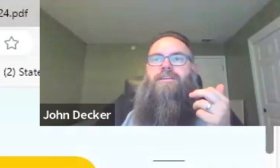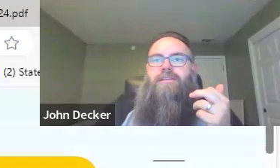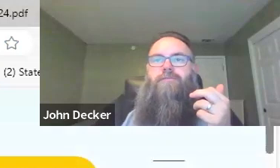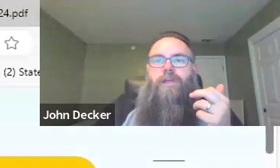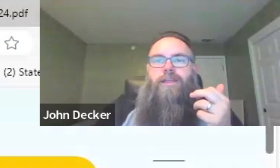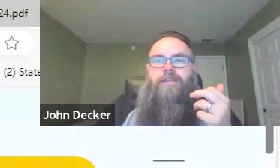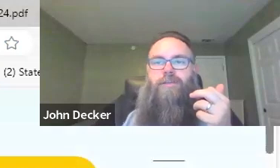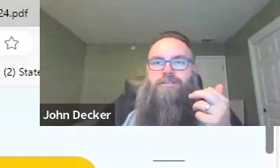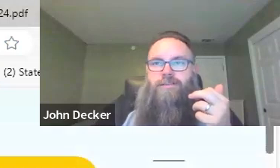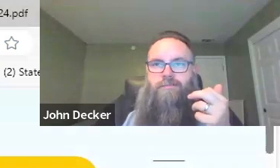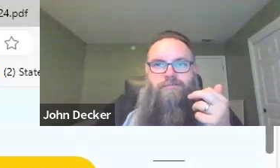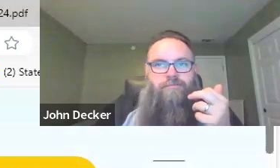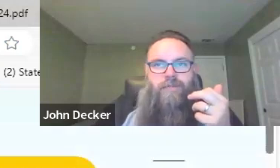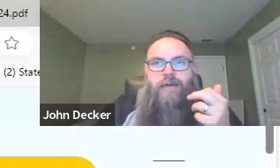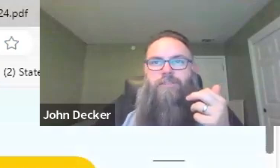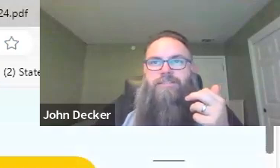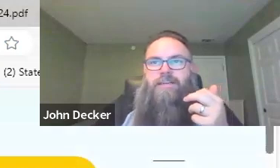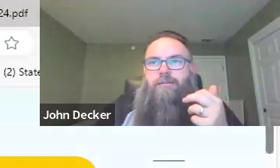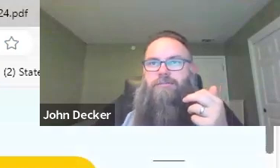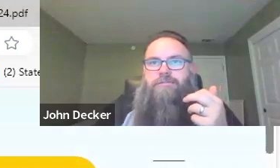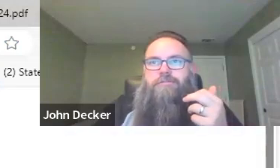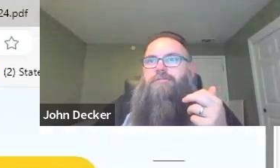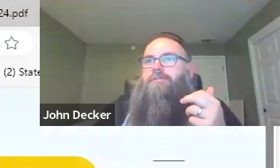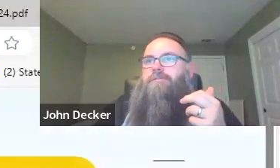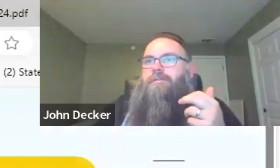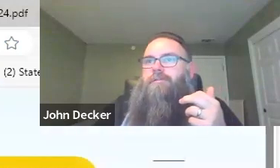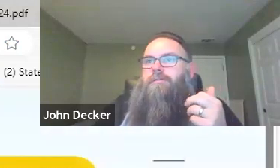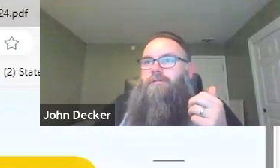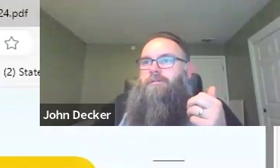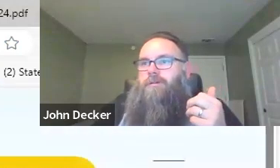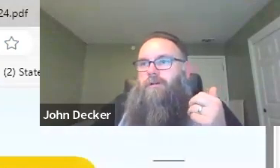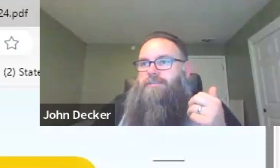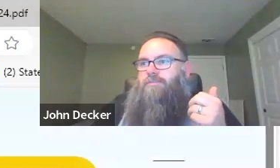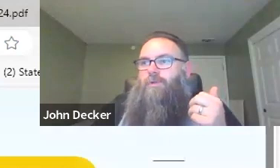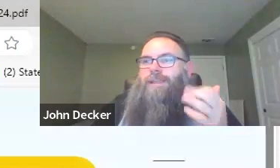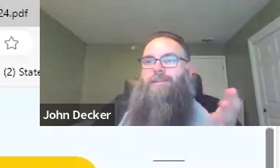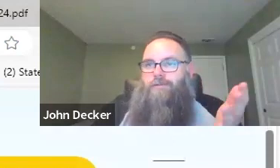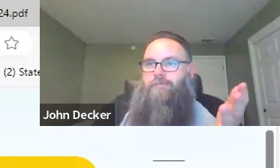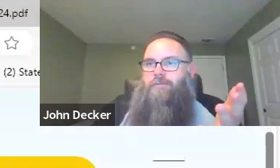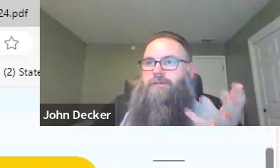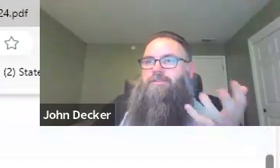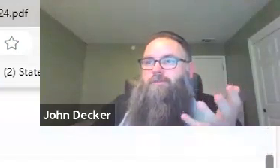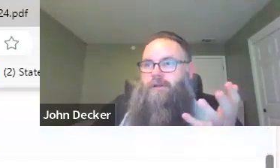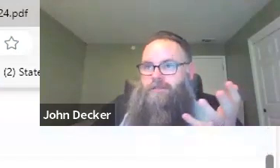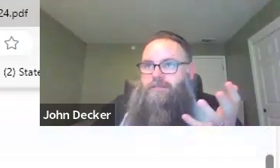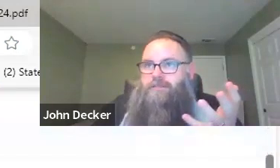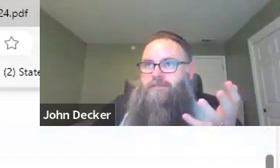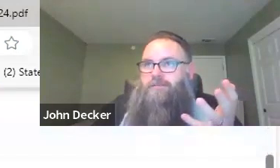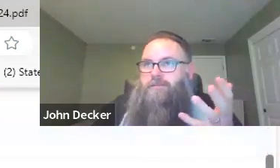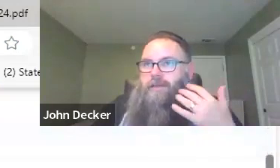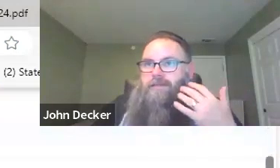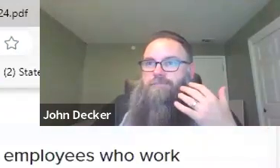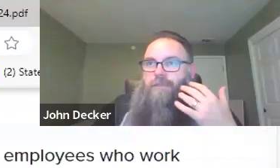Vendor sick leave rate increase. Aptly titled. All right, so right here is our